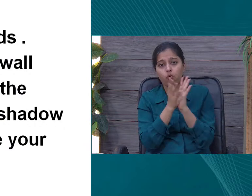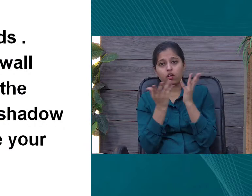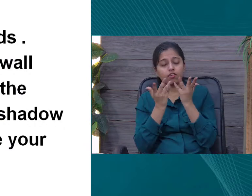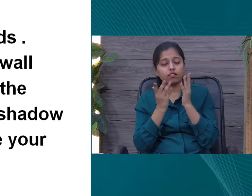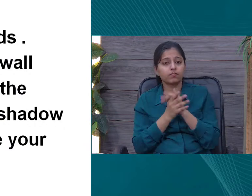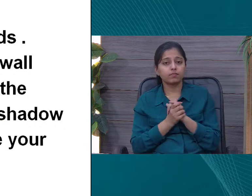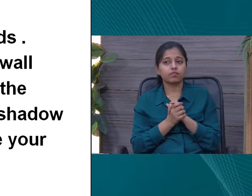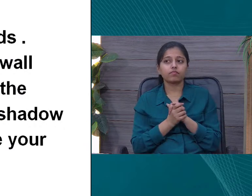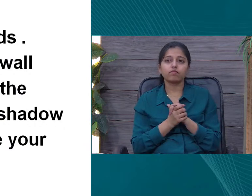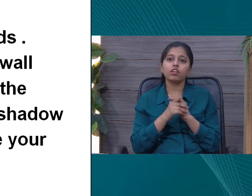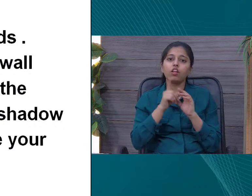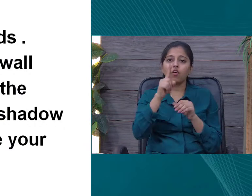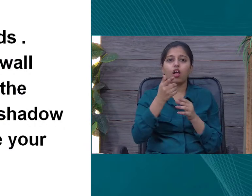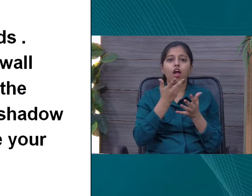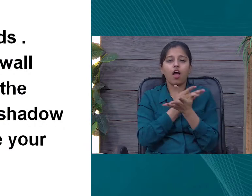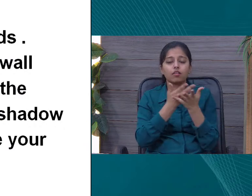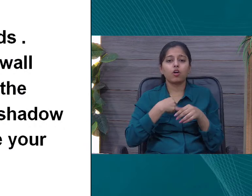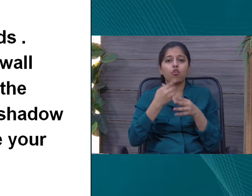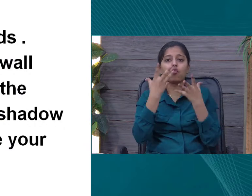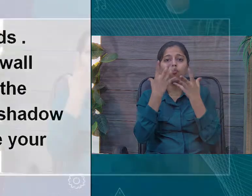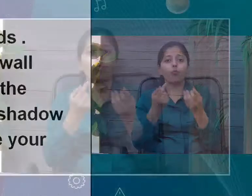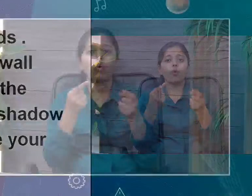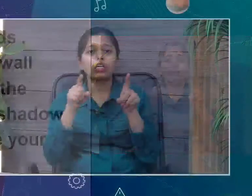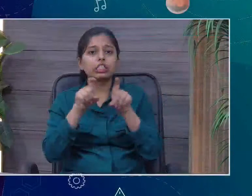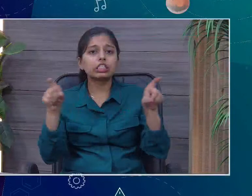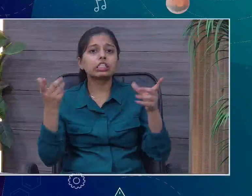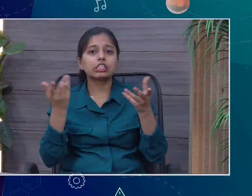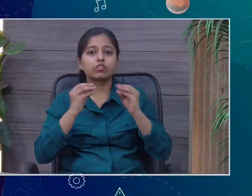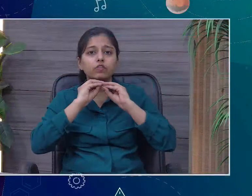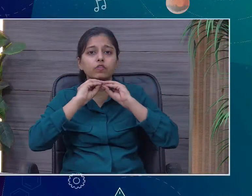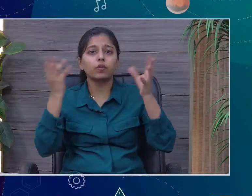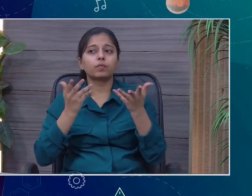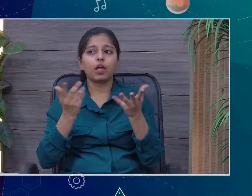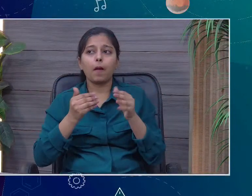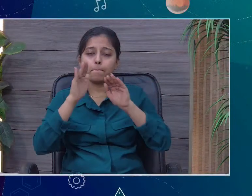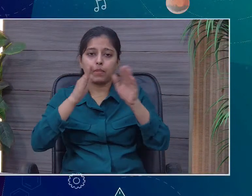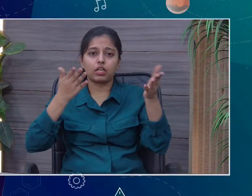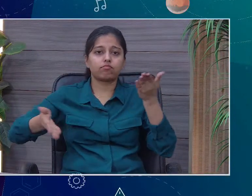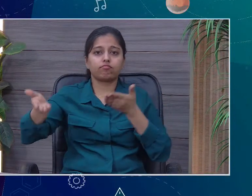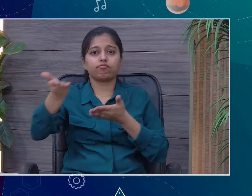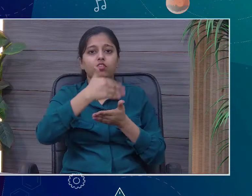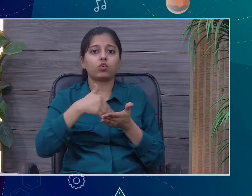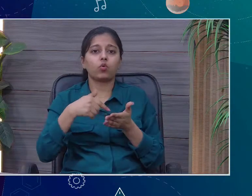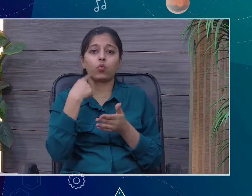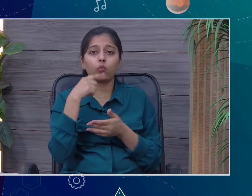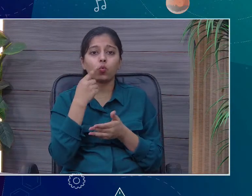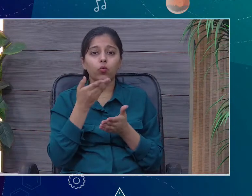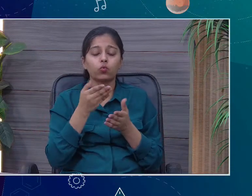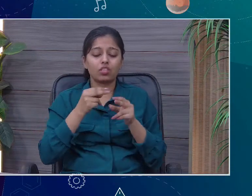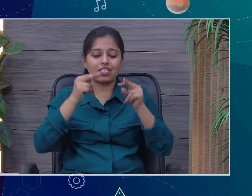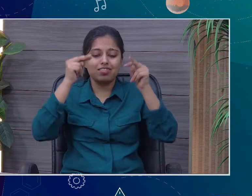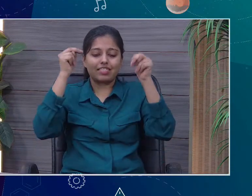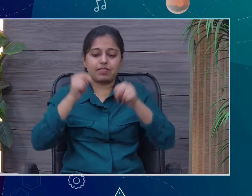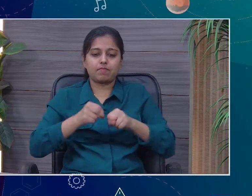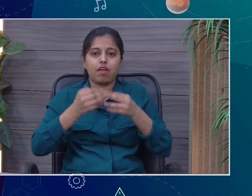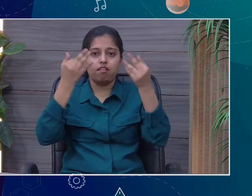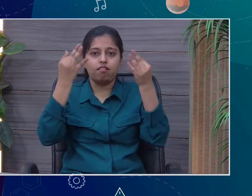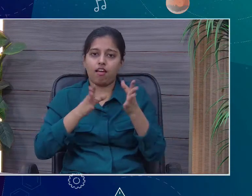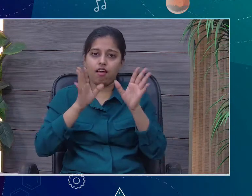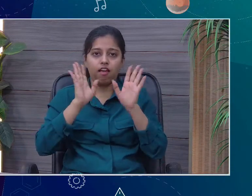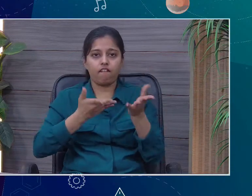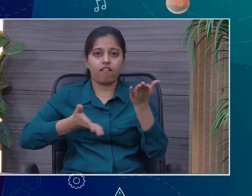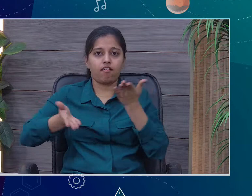means one thing I wanted to make clear, that the children with the special needs,